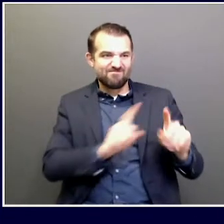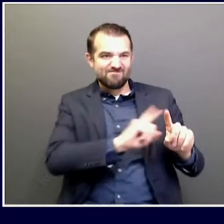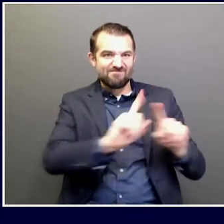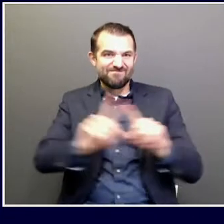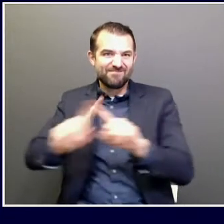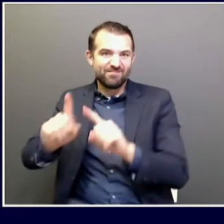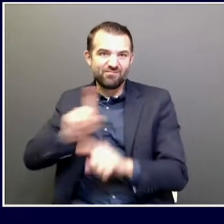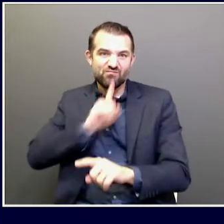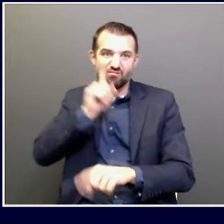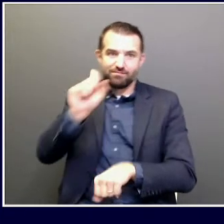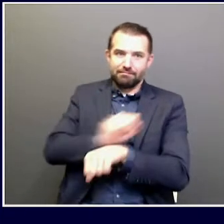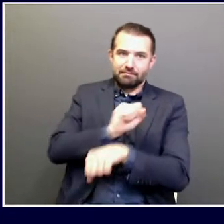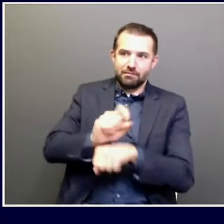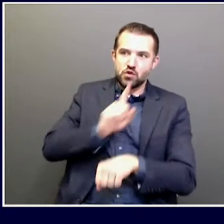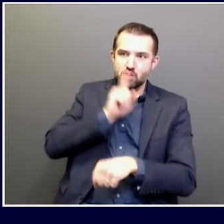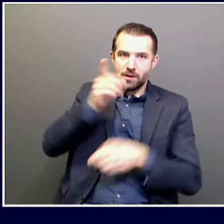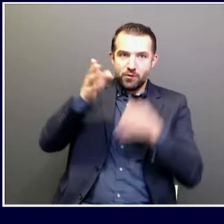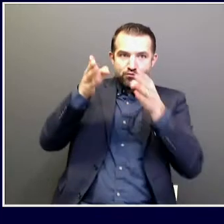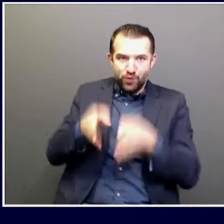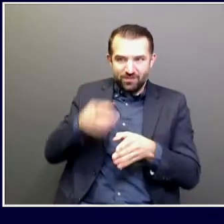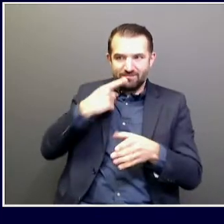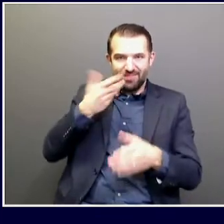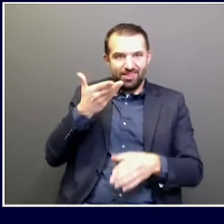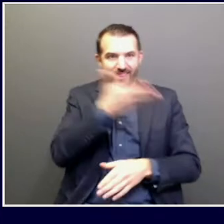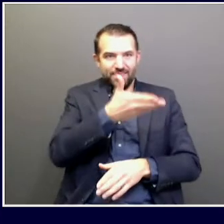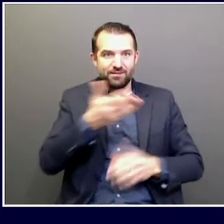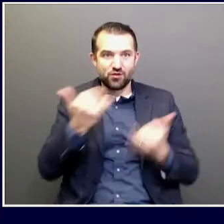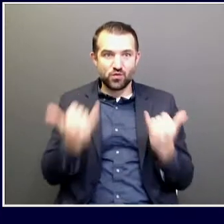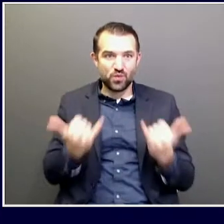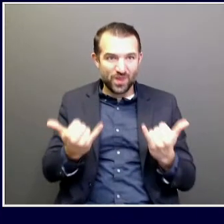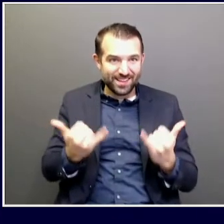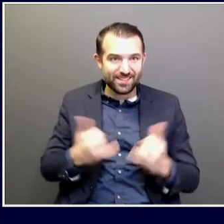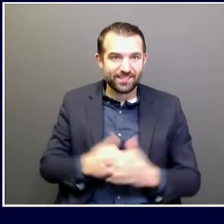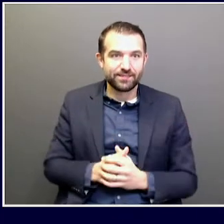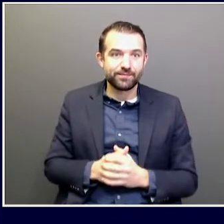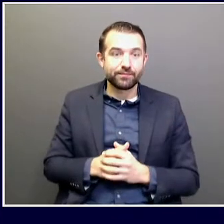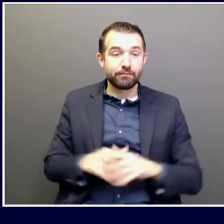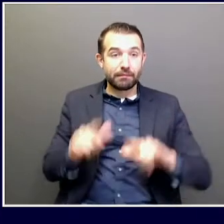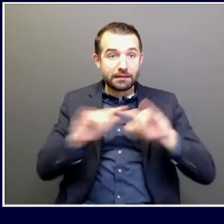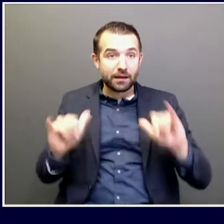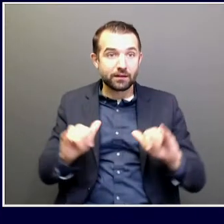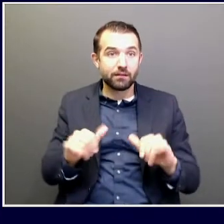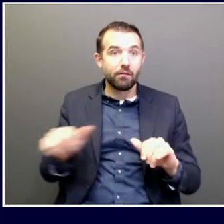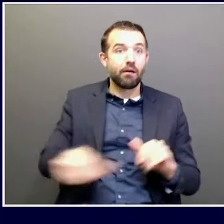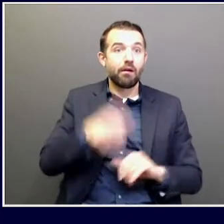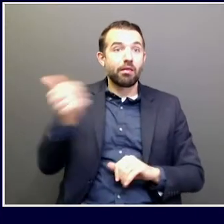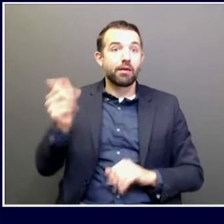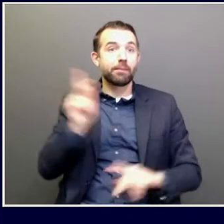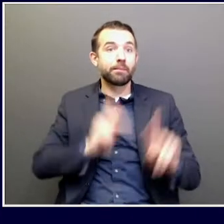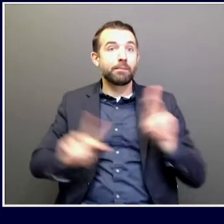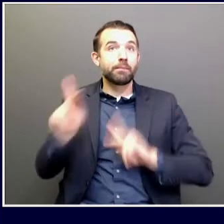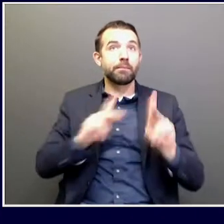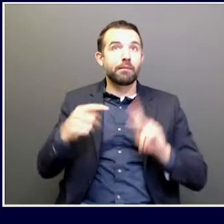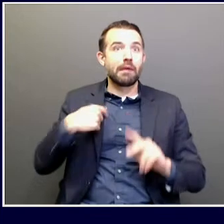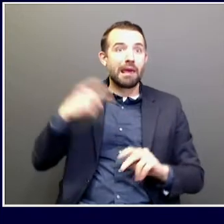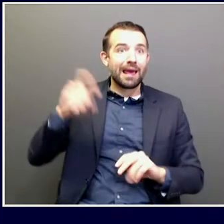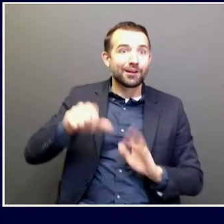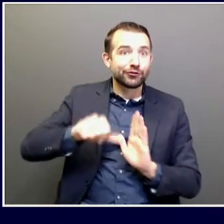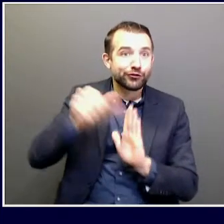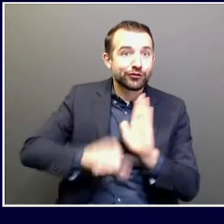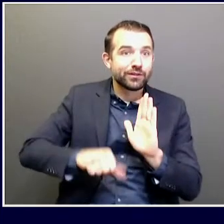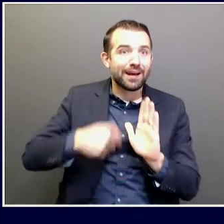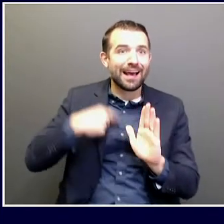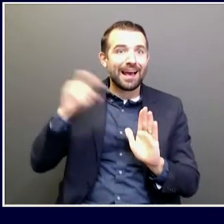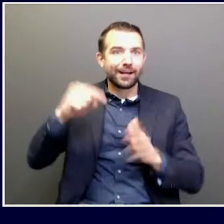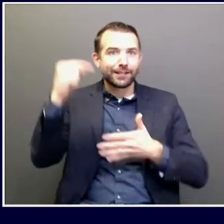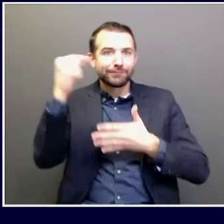while others across the state are waiting for healthcare procedures so they might live without pain, so they might achieve mobility,